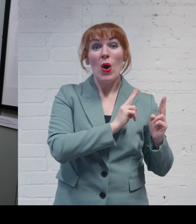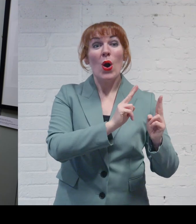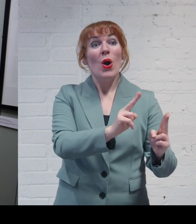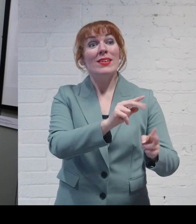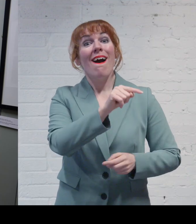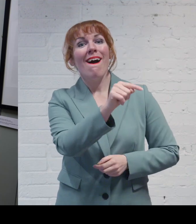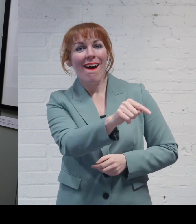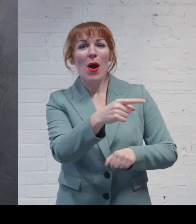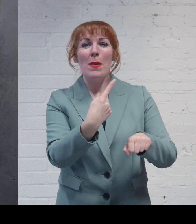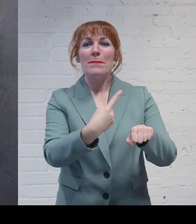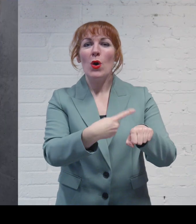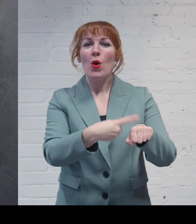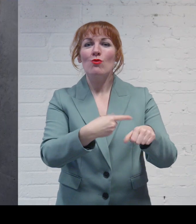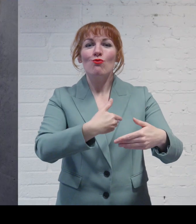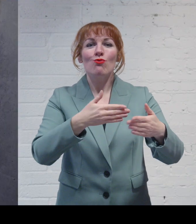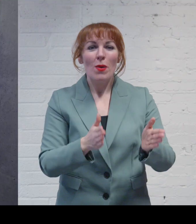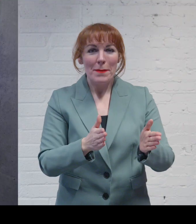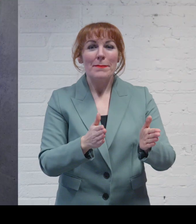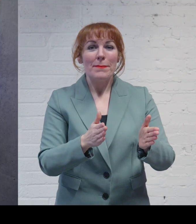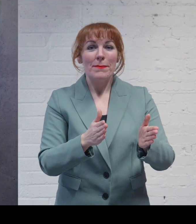Along the same corridor is the boardroom.